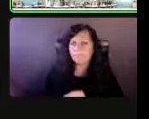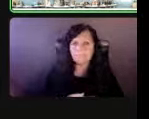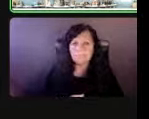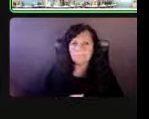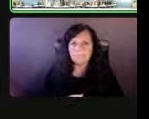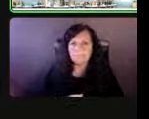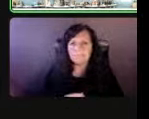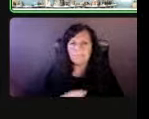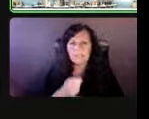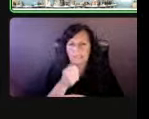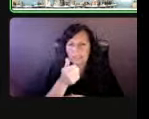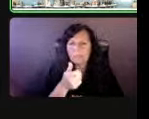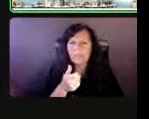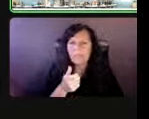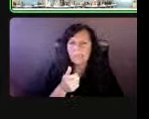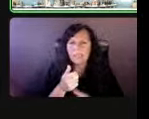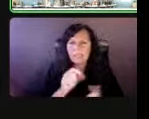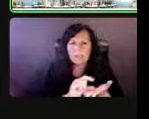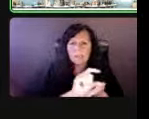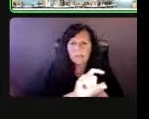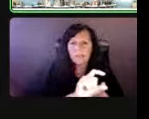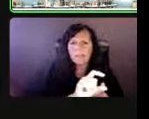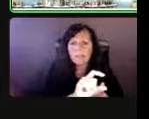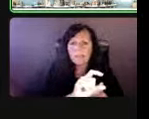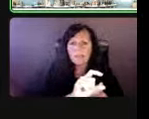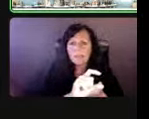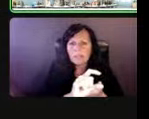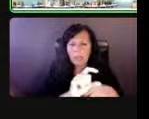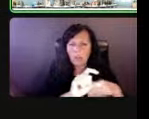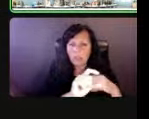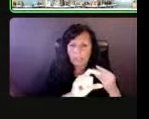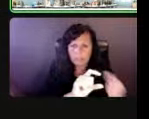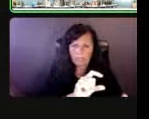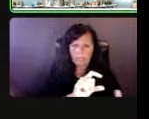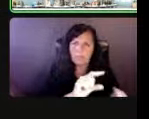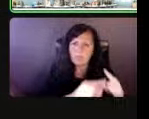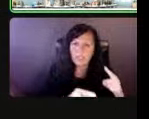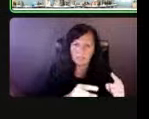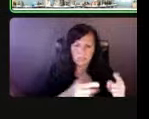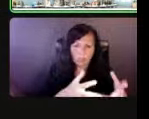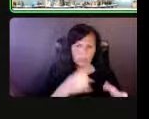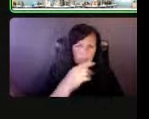bit that's allocated but not spent, but yeah, it's all committed, yes.